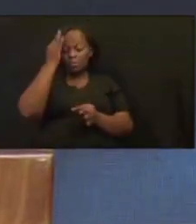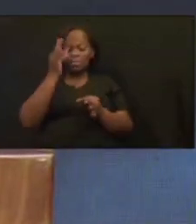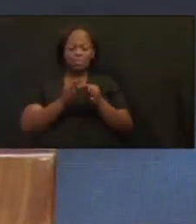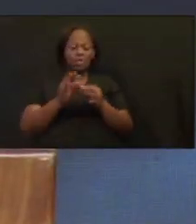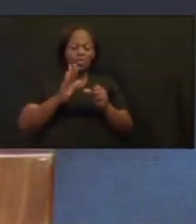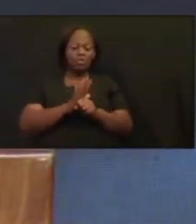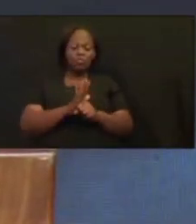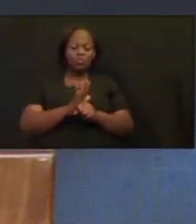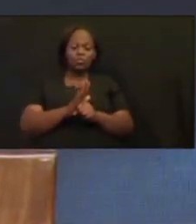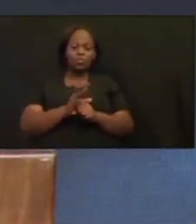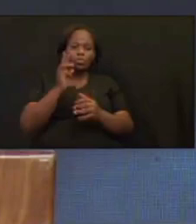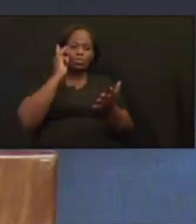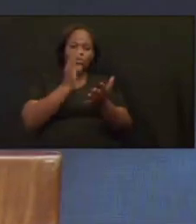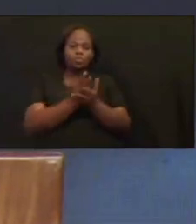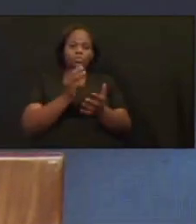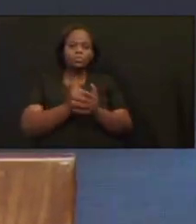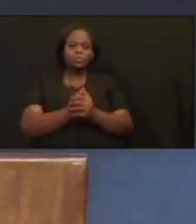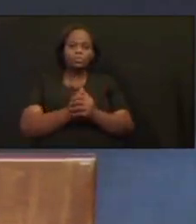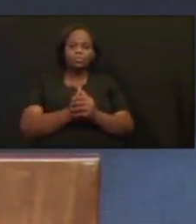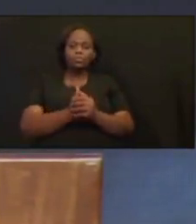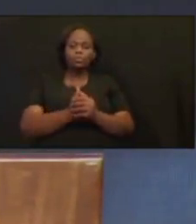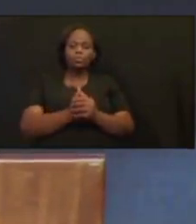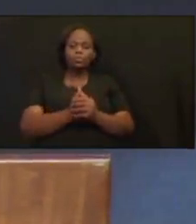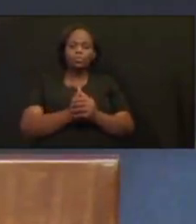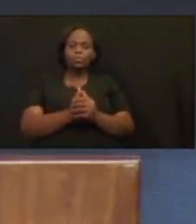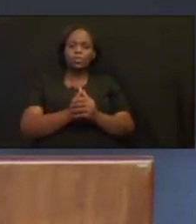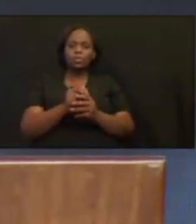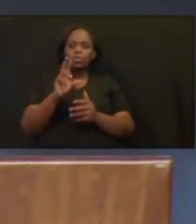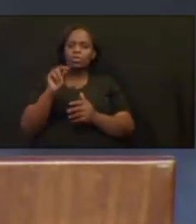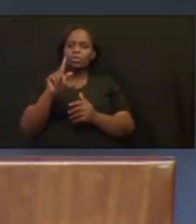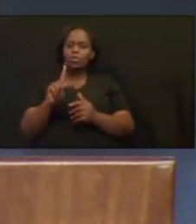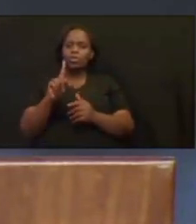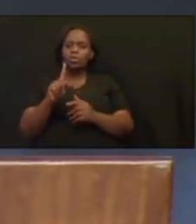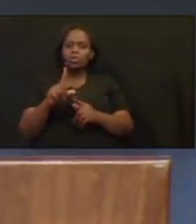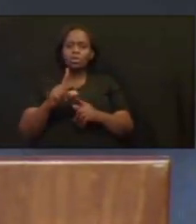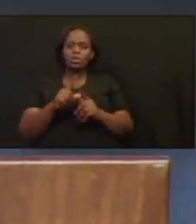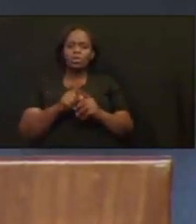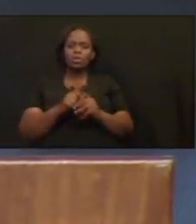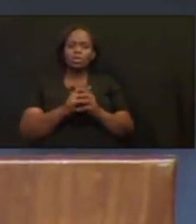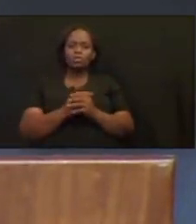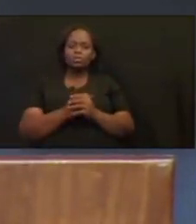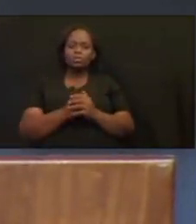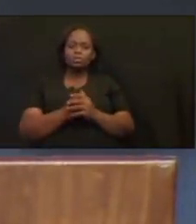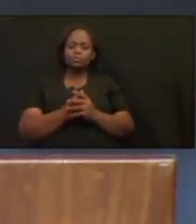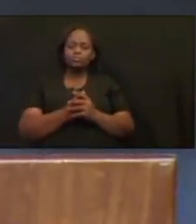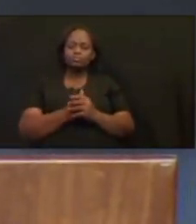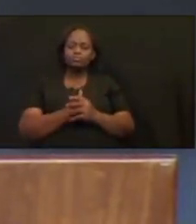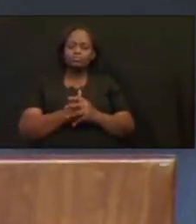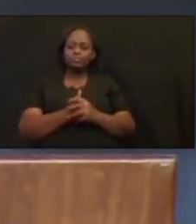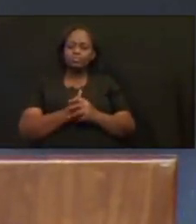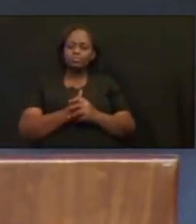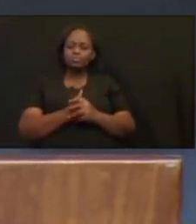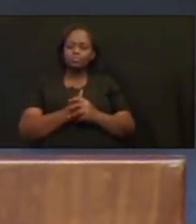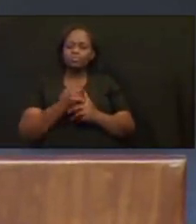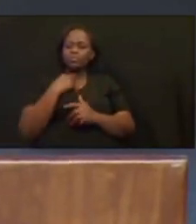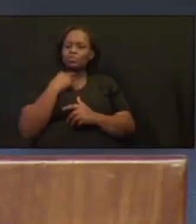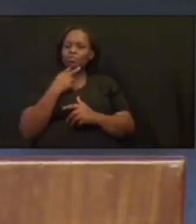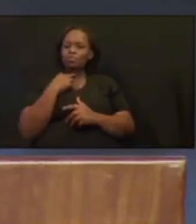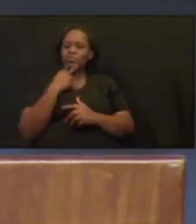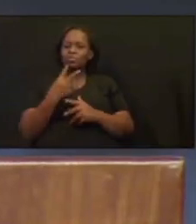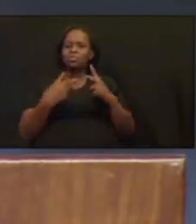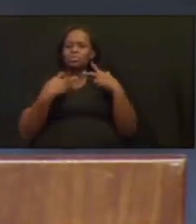far as it depends on me, nobody's life will be held down simply because of delay in my